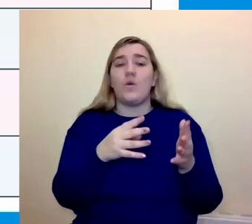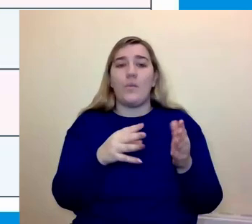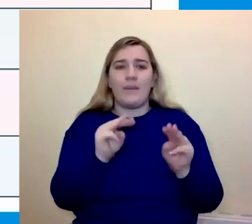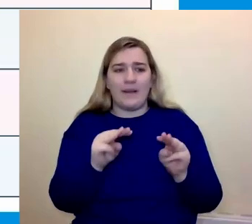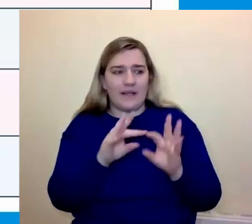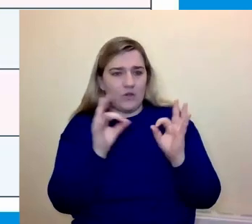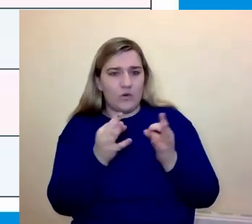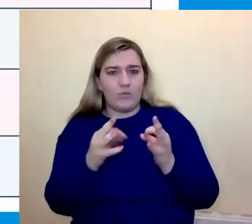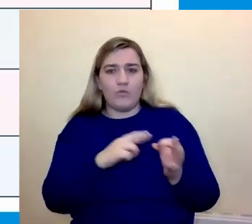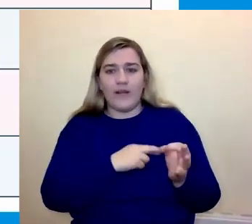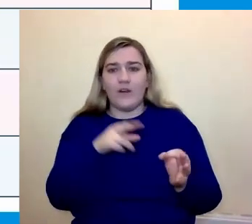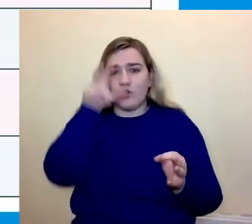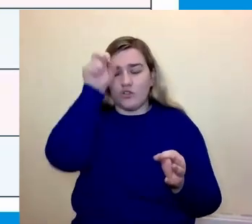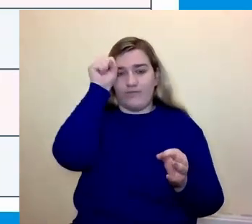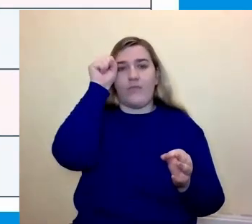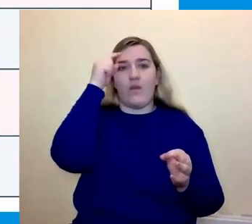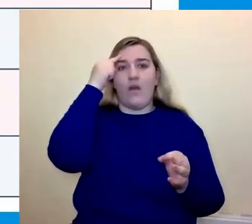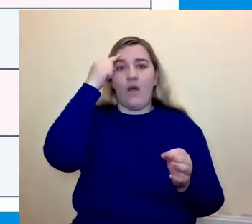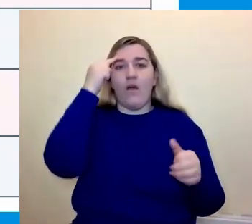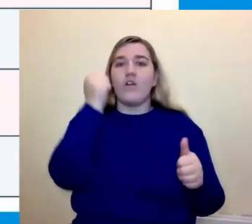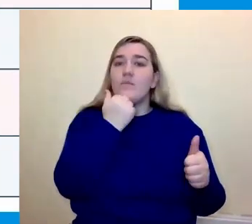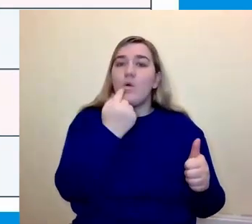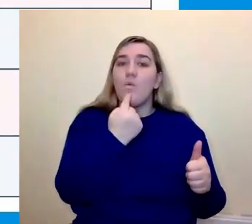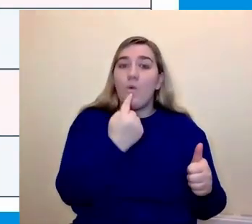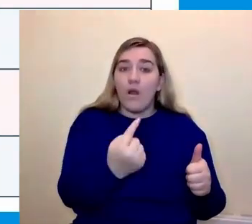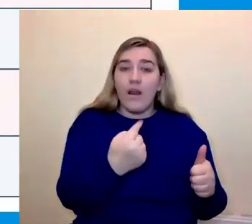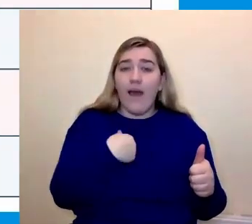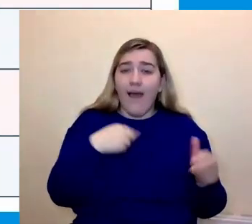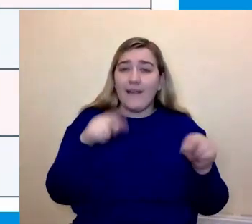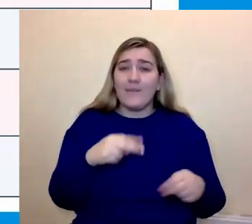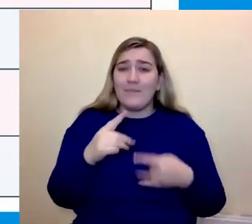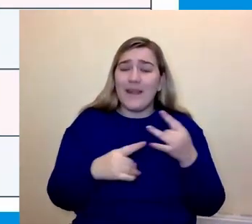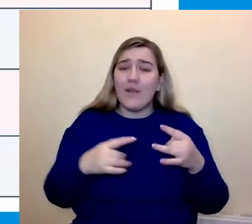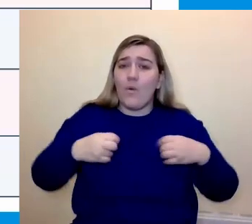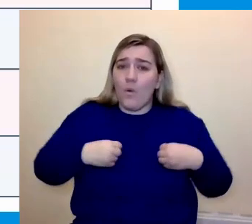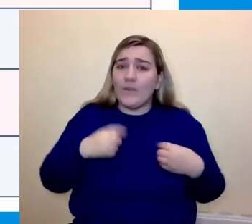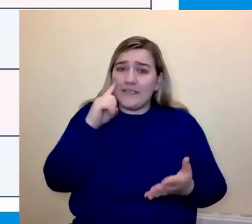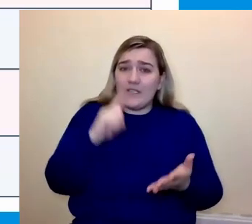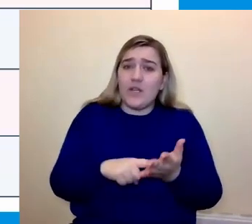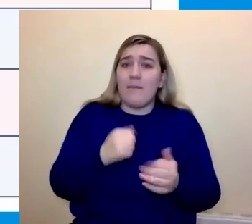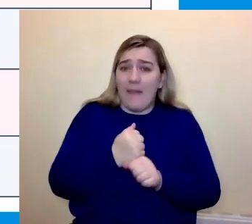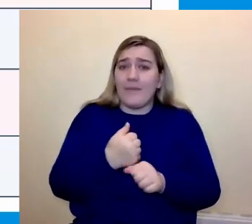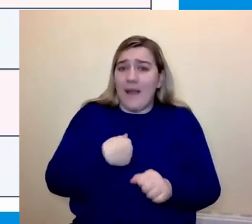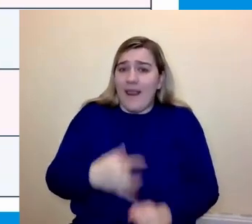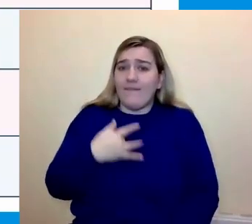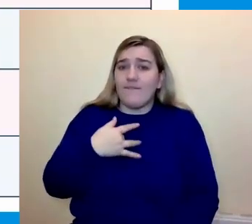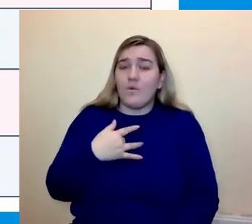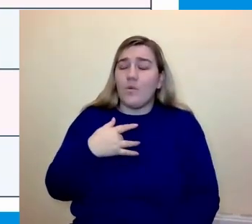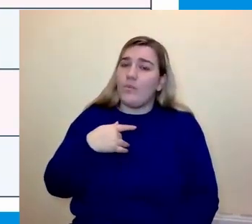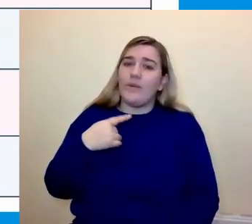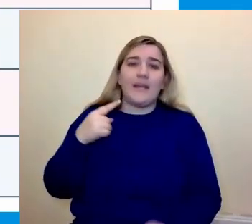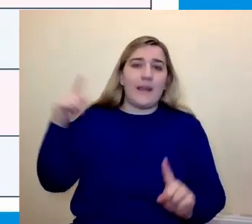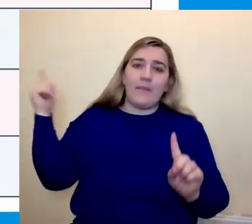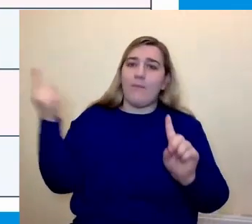prized is that number 1 is that I can make decisions about my own life. We kept coming back to that presumption